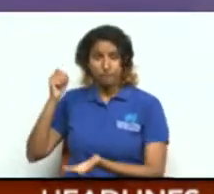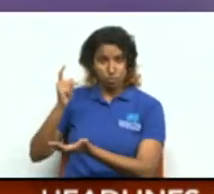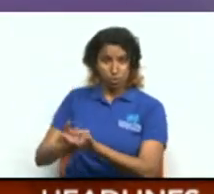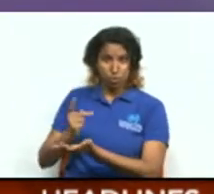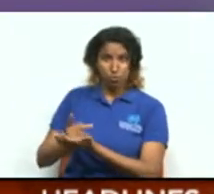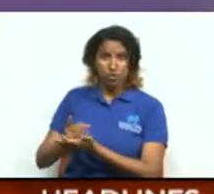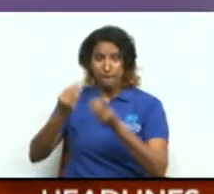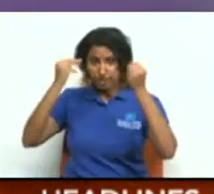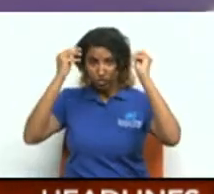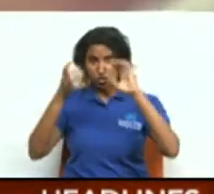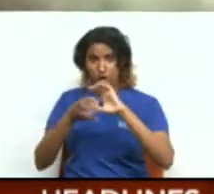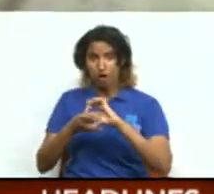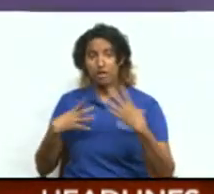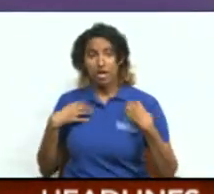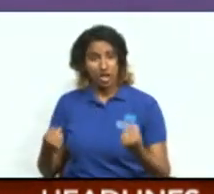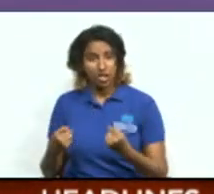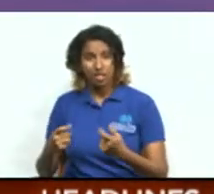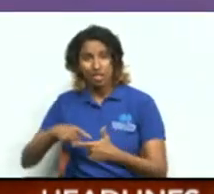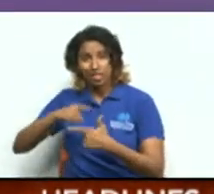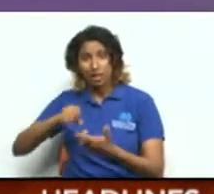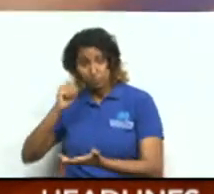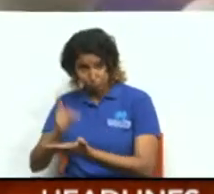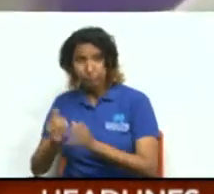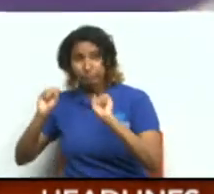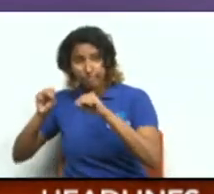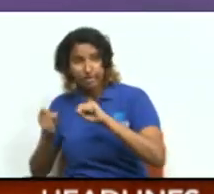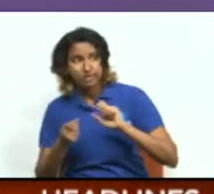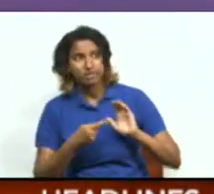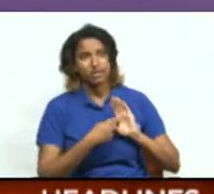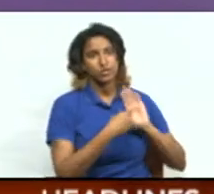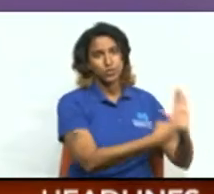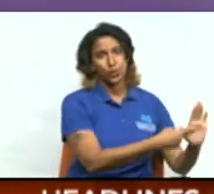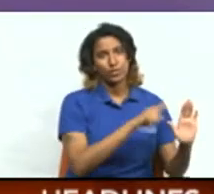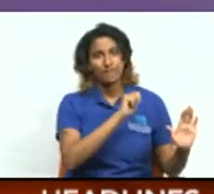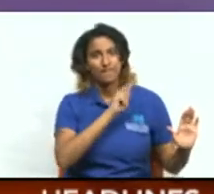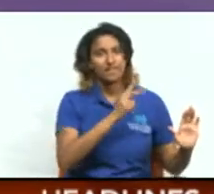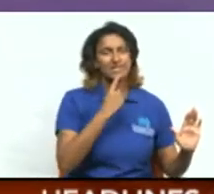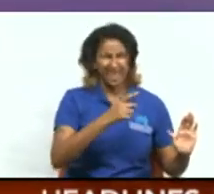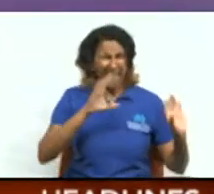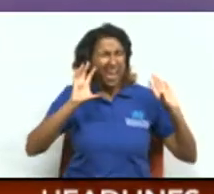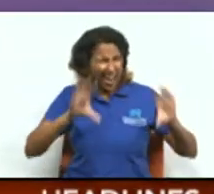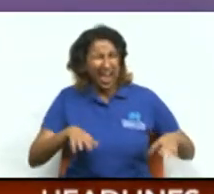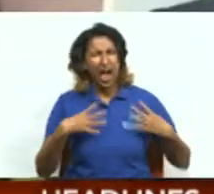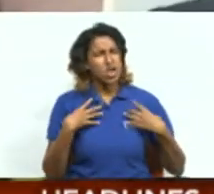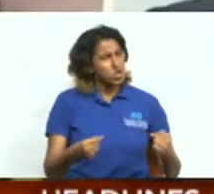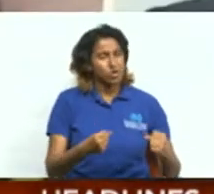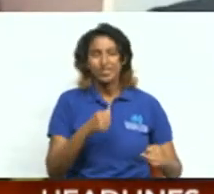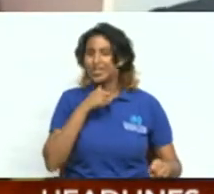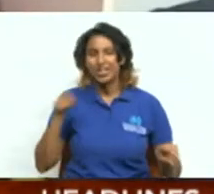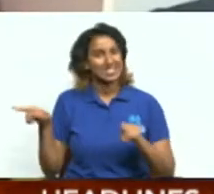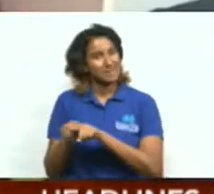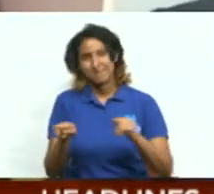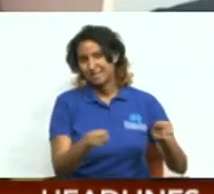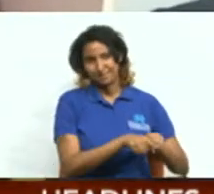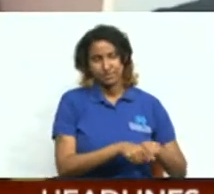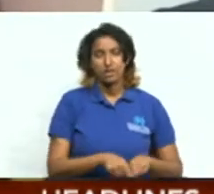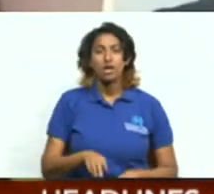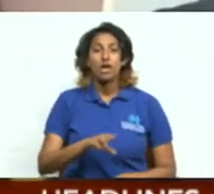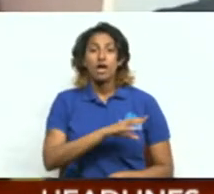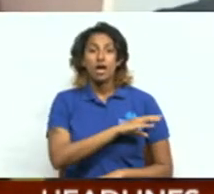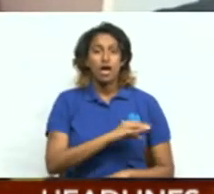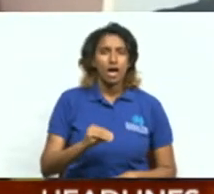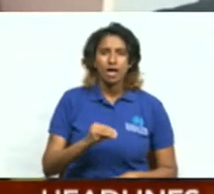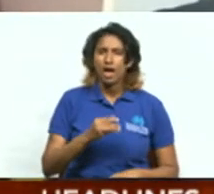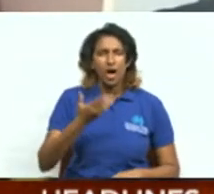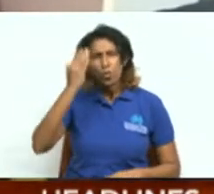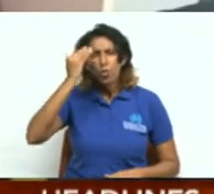them as supplements, they then go on TV and say, we can cure. And that's not right. I don't know how we're still allowing this to